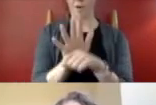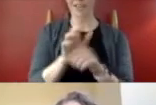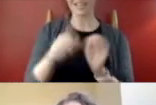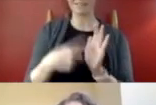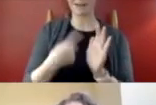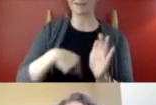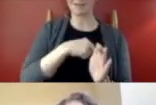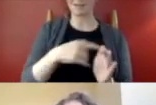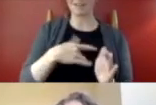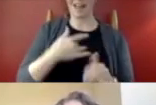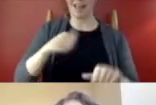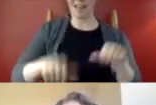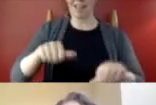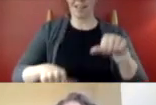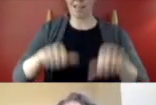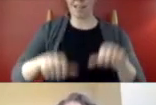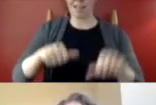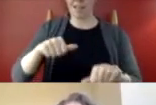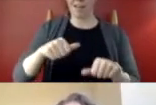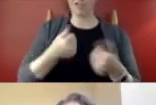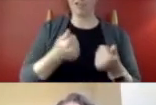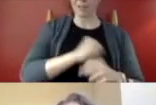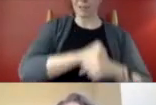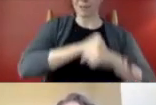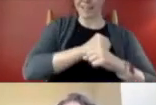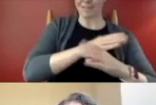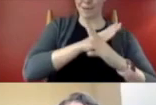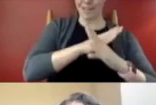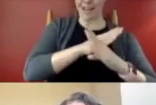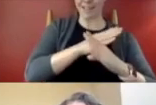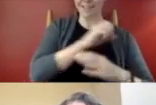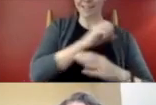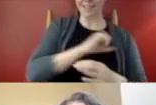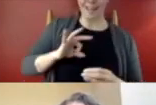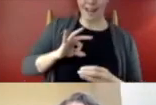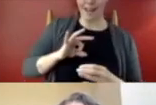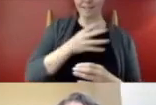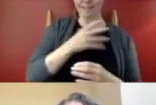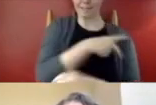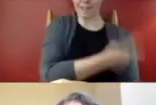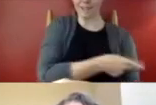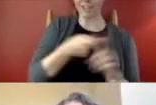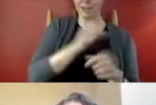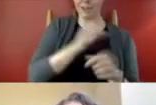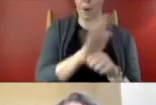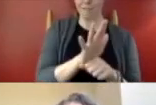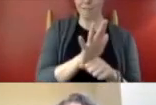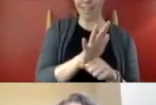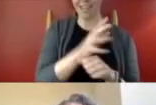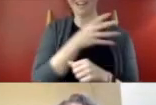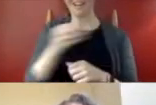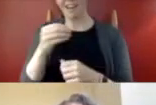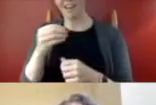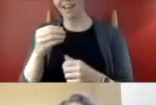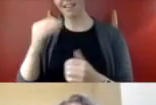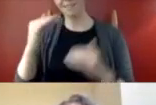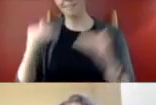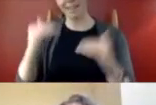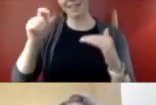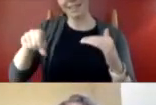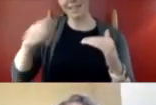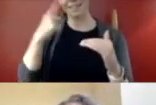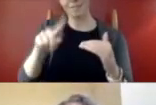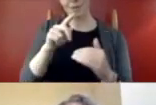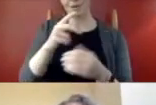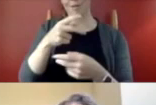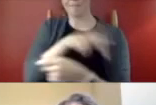between protecting the safety of staff and other patients from COVID on the one hand, and a patient's need for reproductive autonomy and control on the